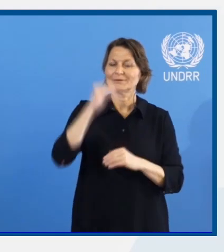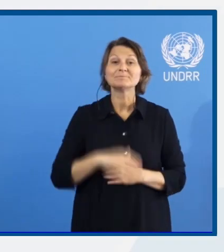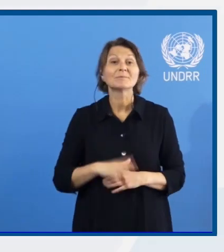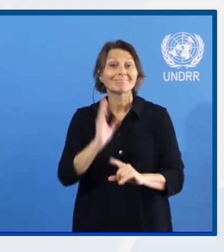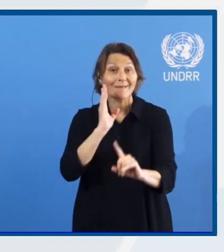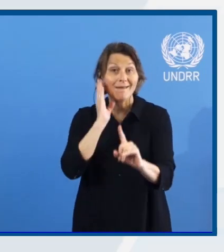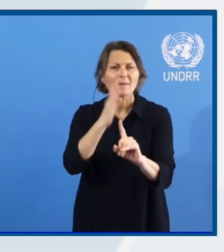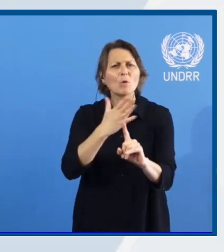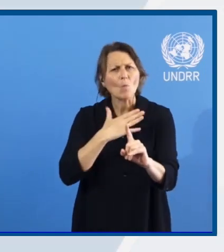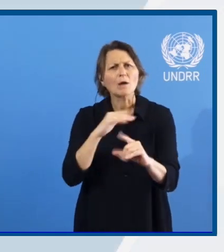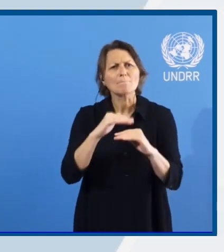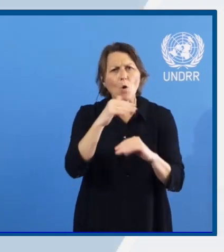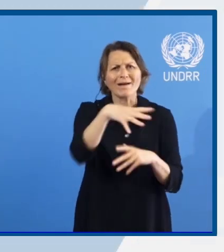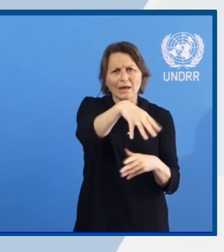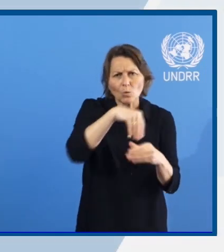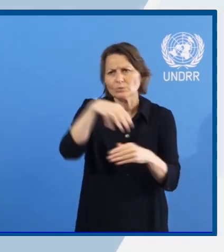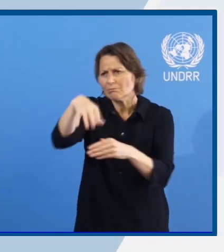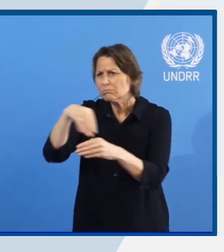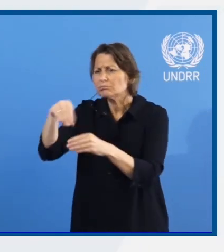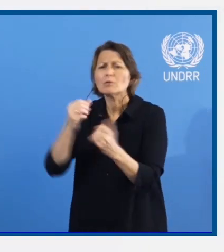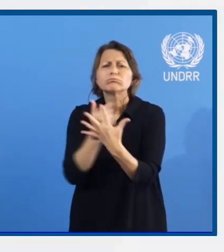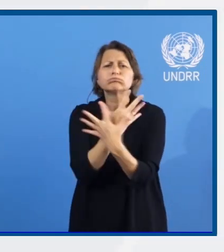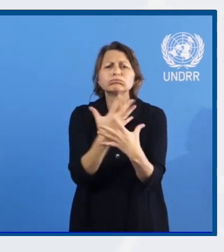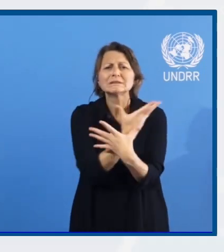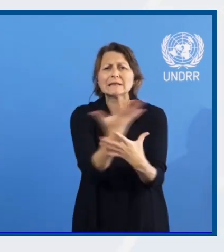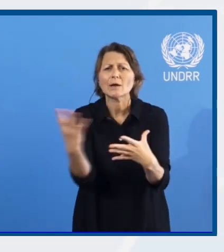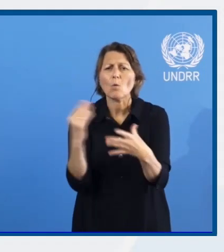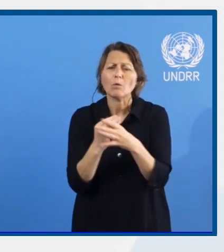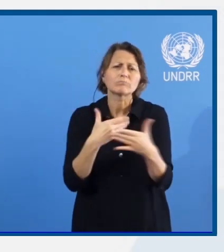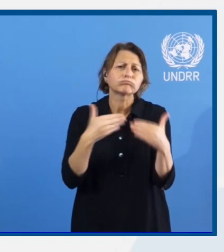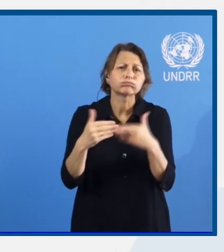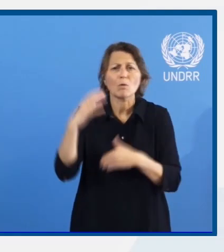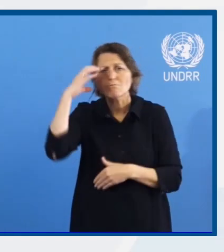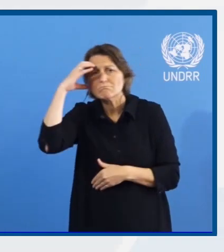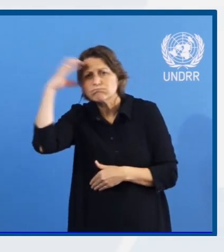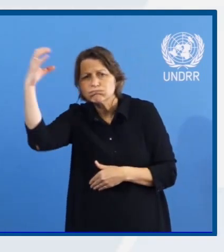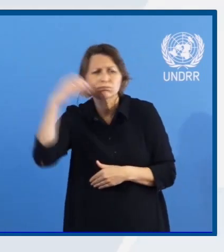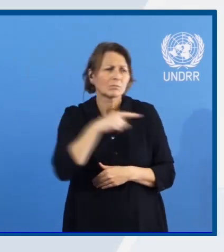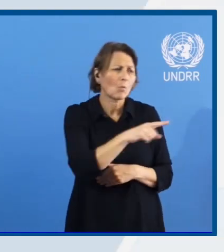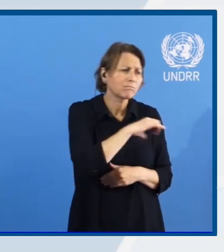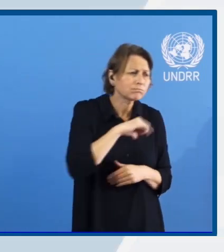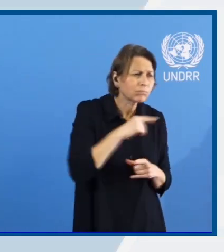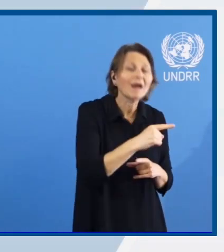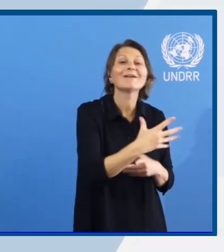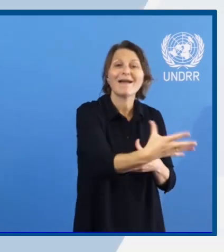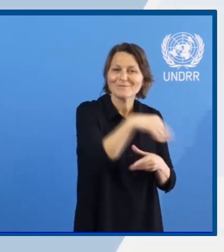and will bring together multiple stakeholders from the public and private sectors, as well as international stakeholders. Some of